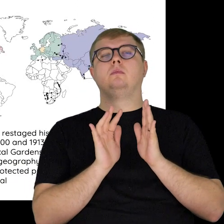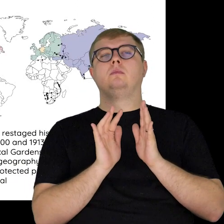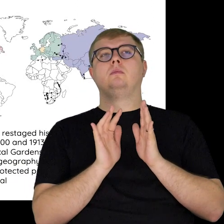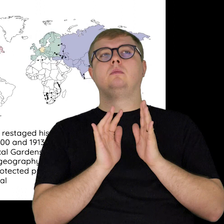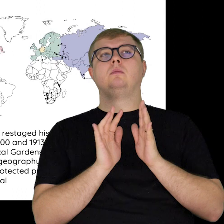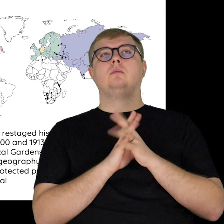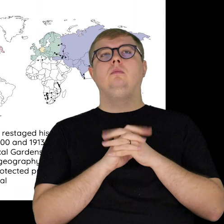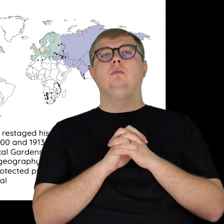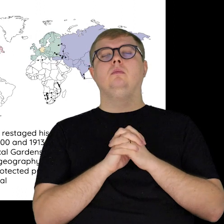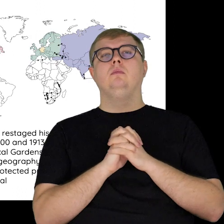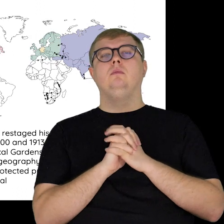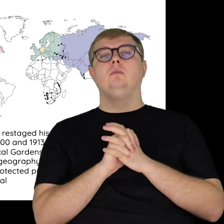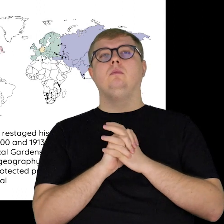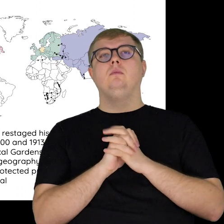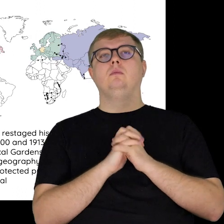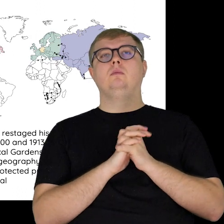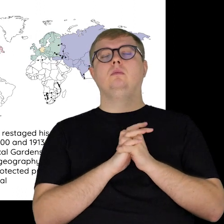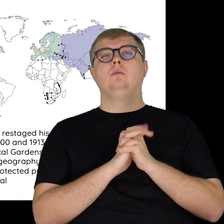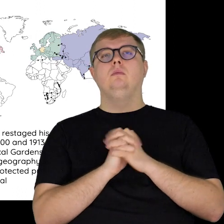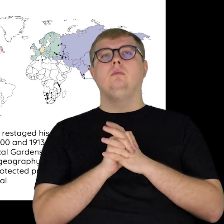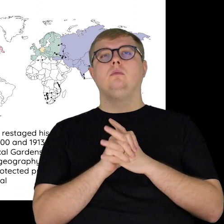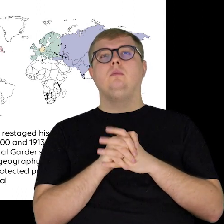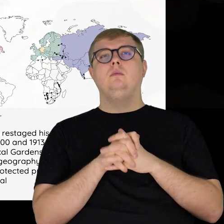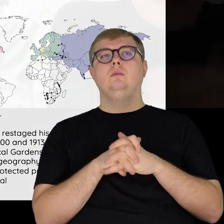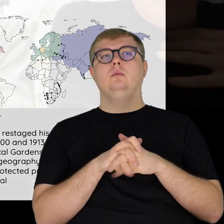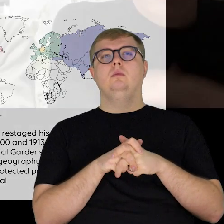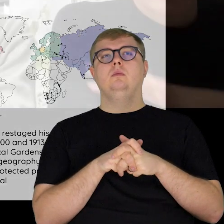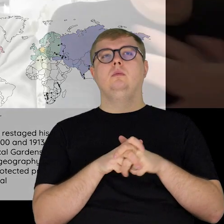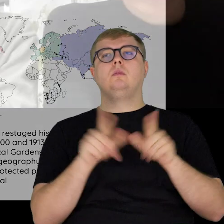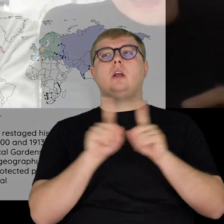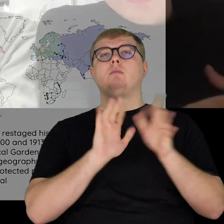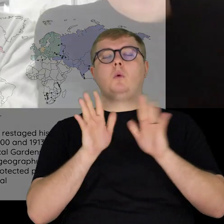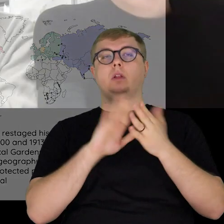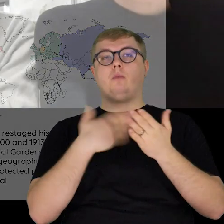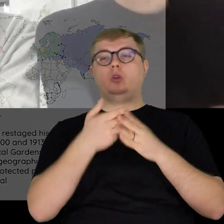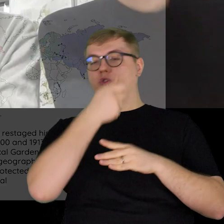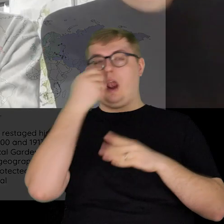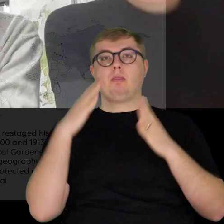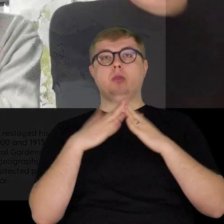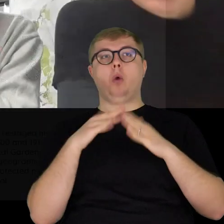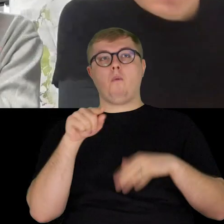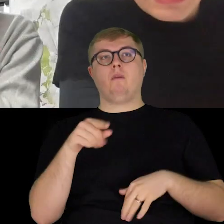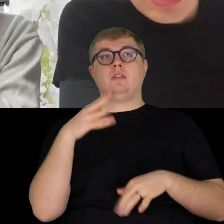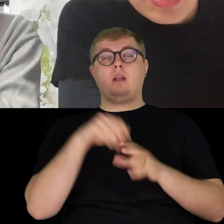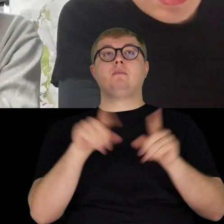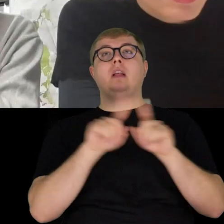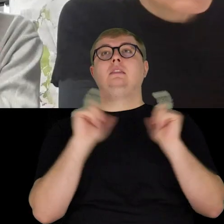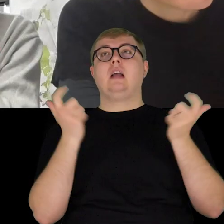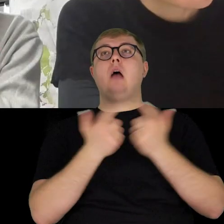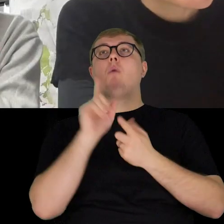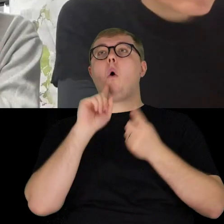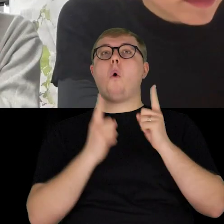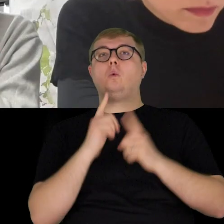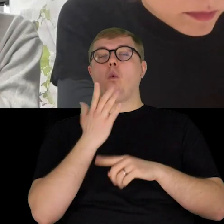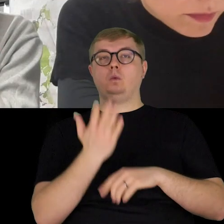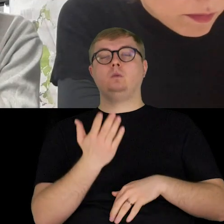somehow the garden, so not only the glass houses, but really the whole garden of Berlin is staged,